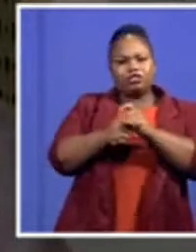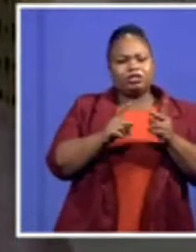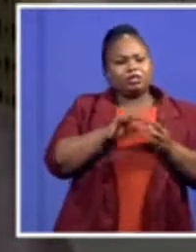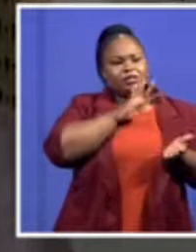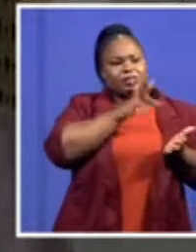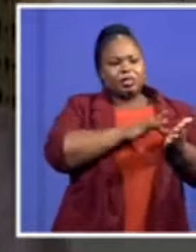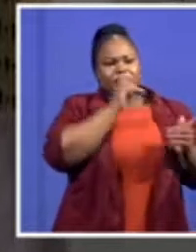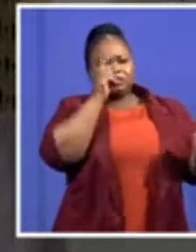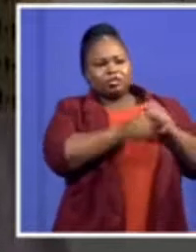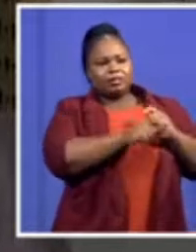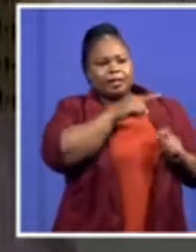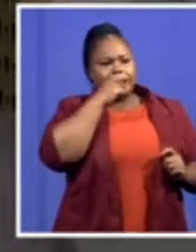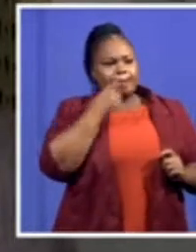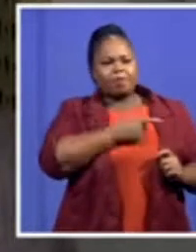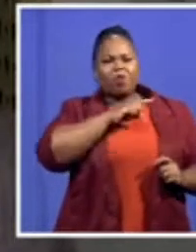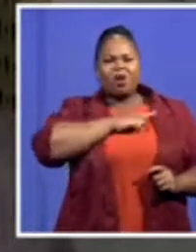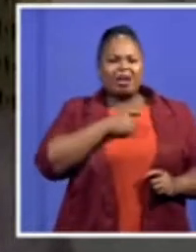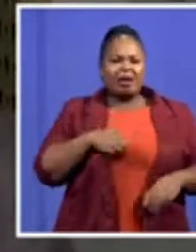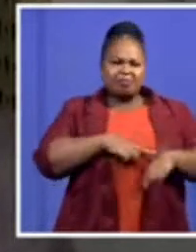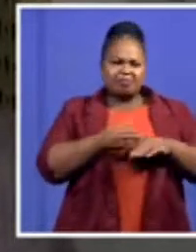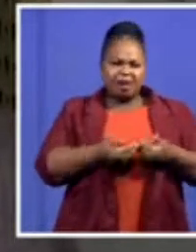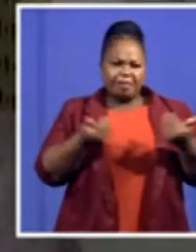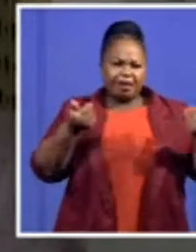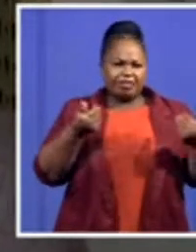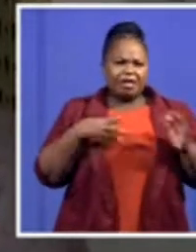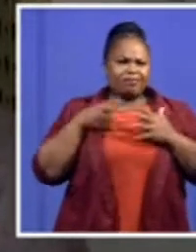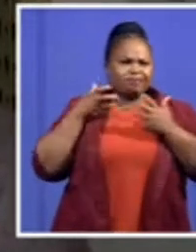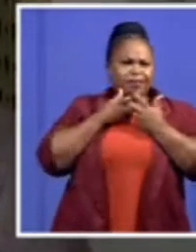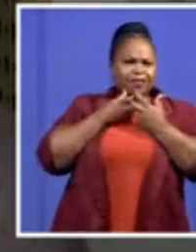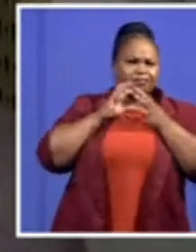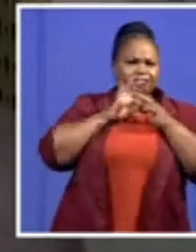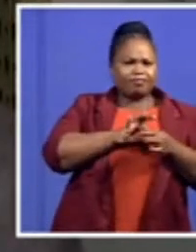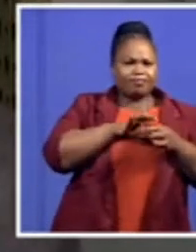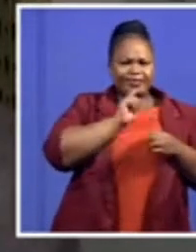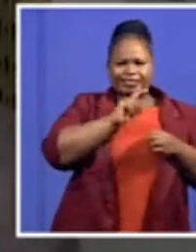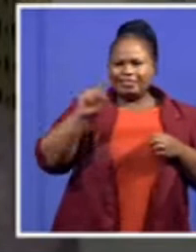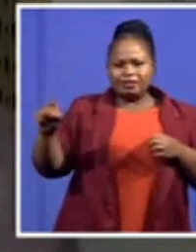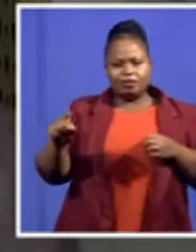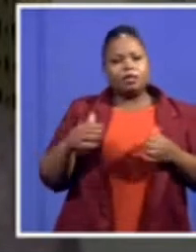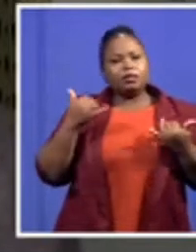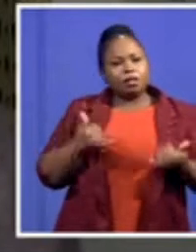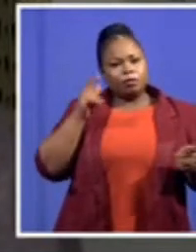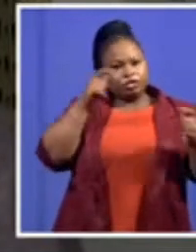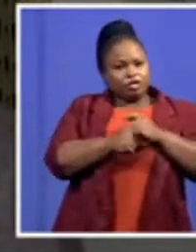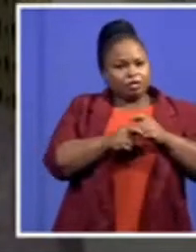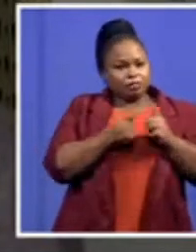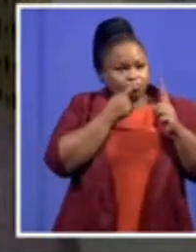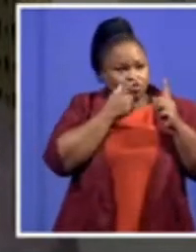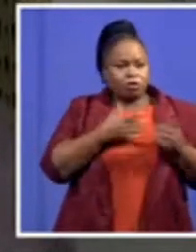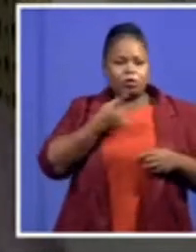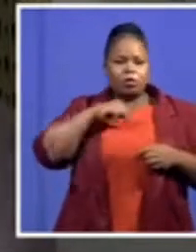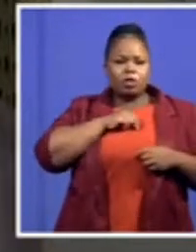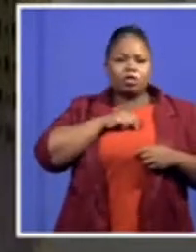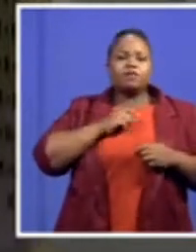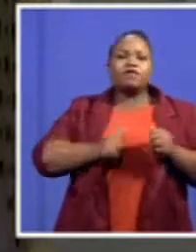unsavory colonial and apartheid connotations. In doing so, we have always sought to consult widely in